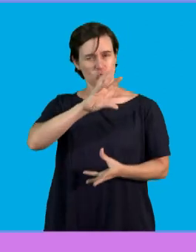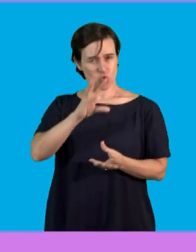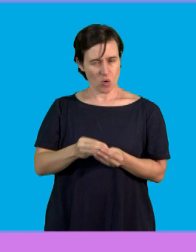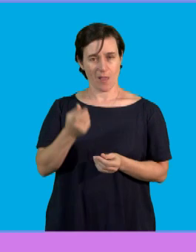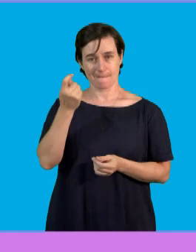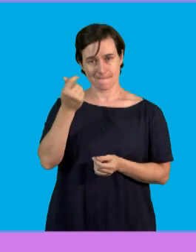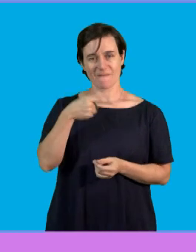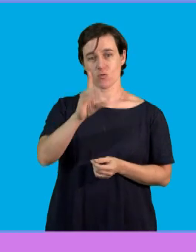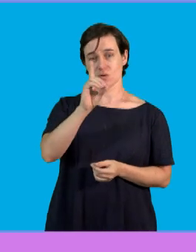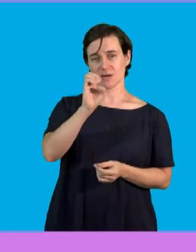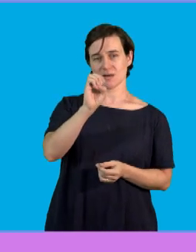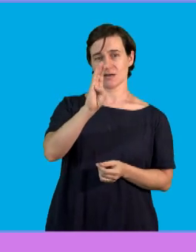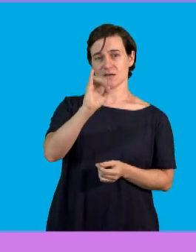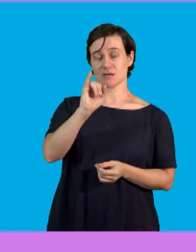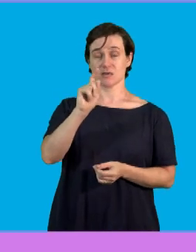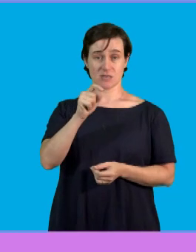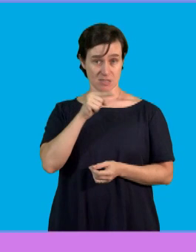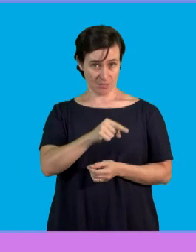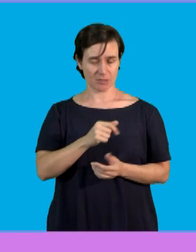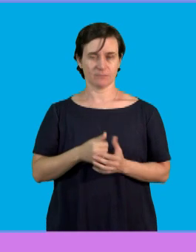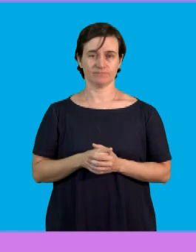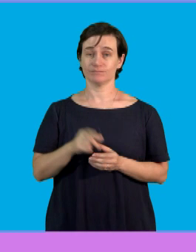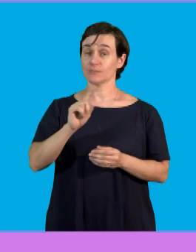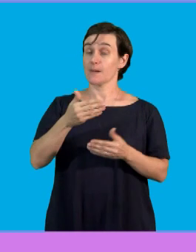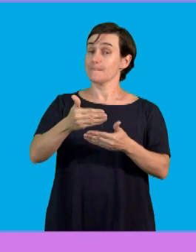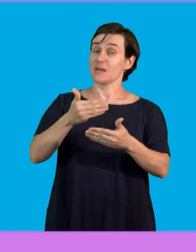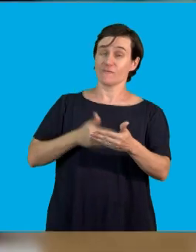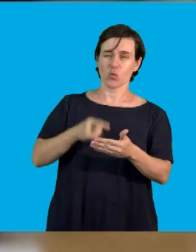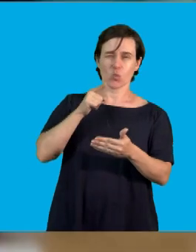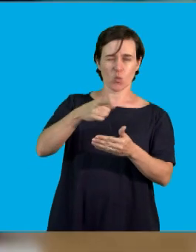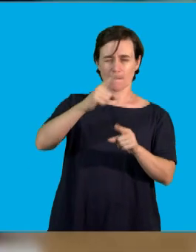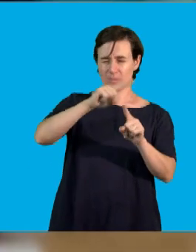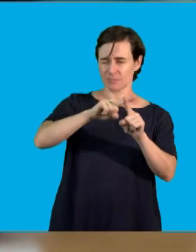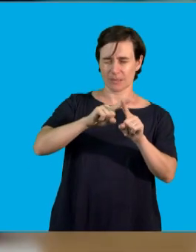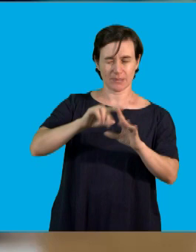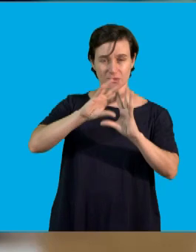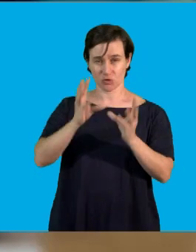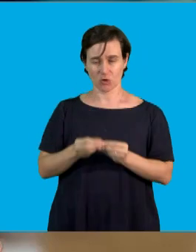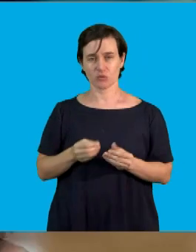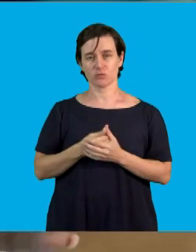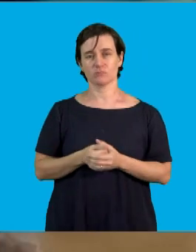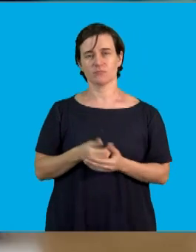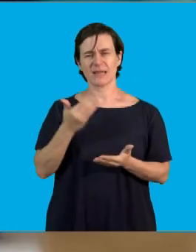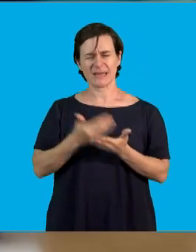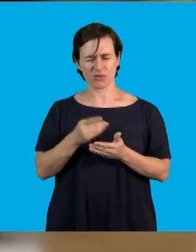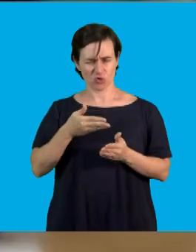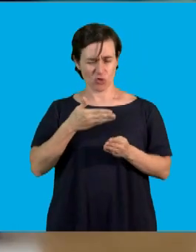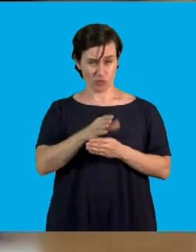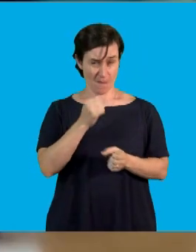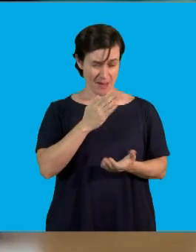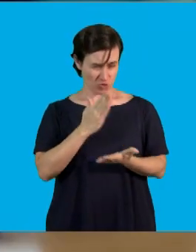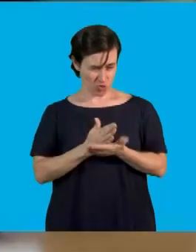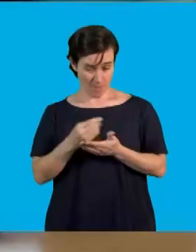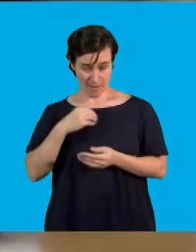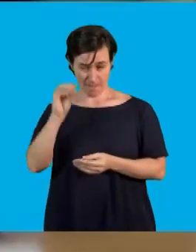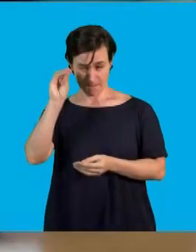the debit. Right, but before you can add and find the total amount, you can just go through your statement and check if you have added